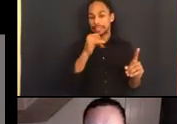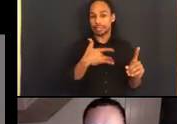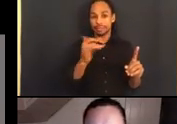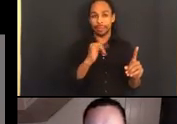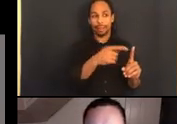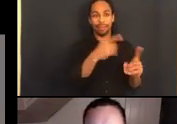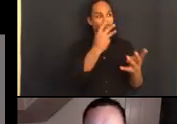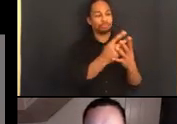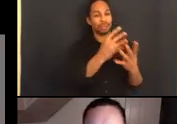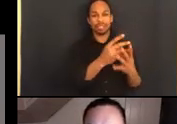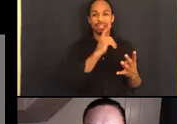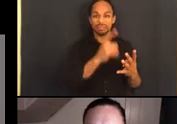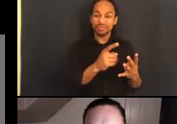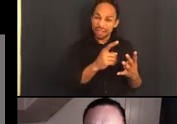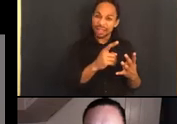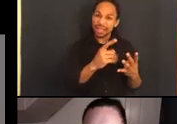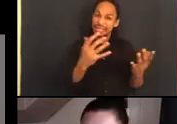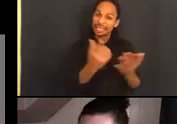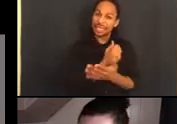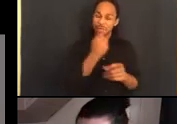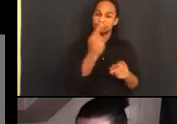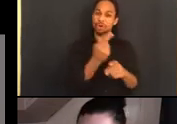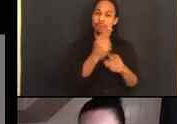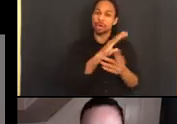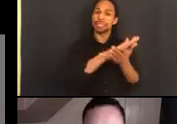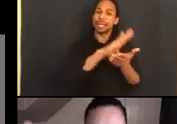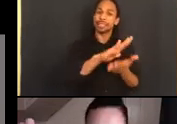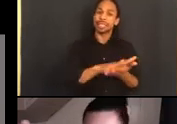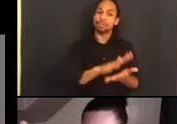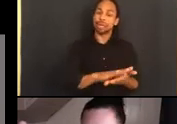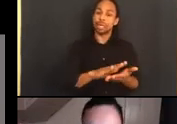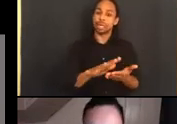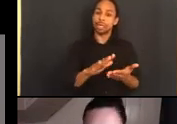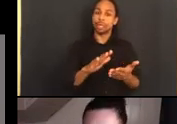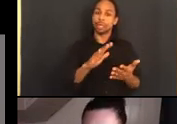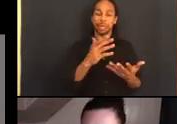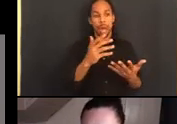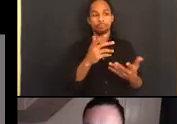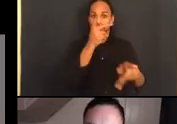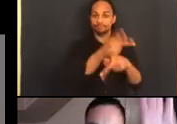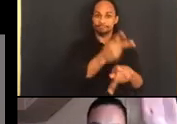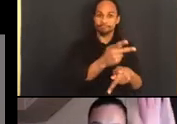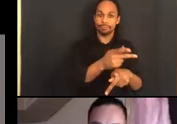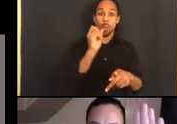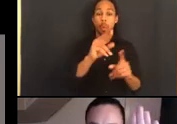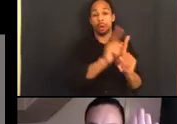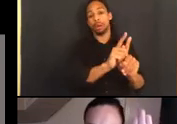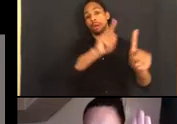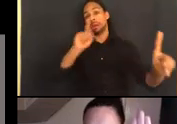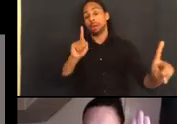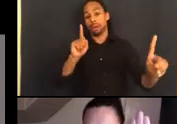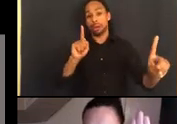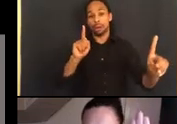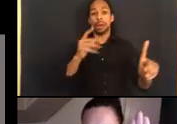the proper sanitary precautions that they needed to, or staying 6 feet away from individuals.